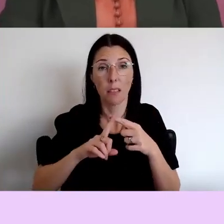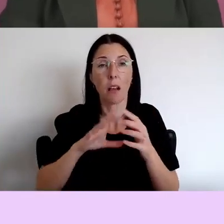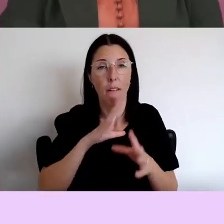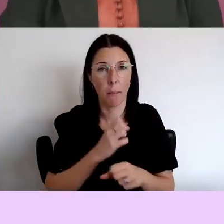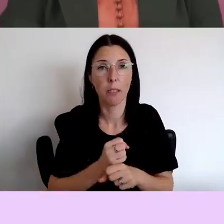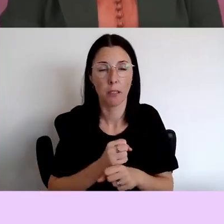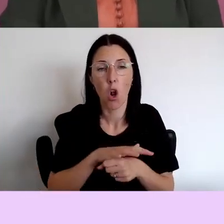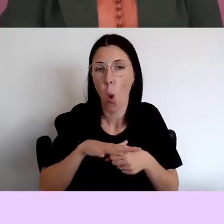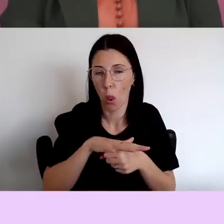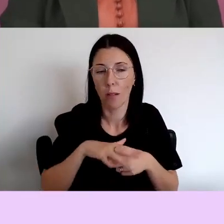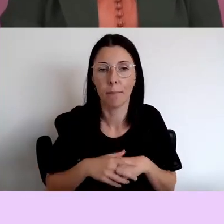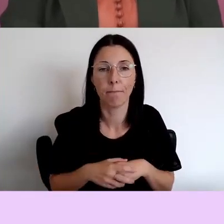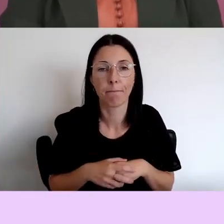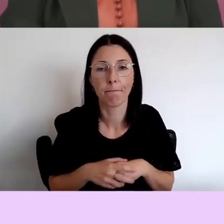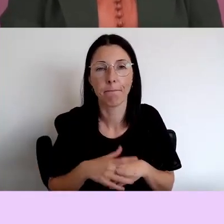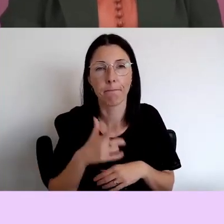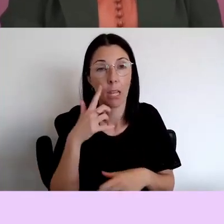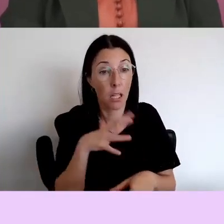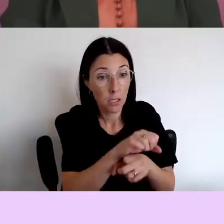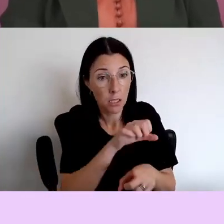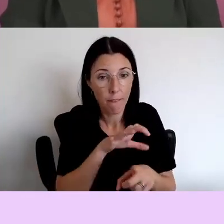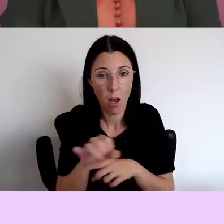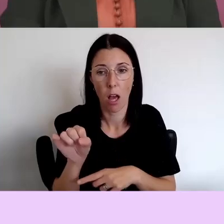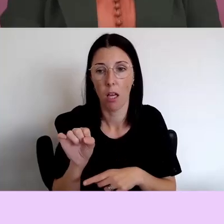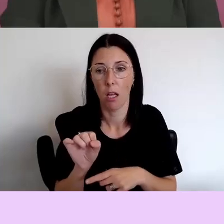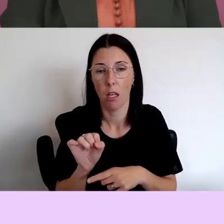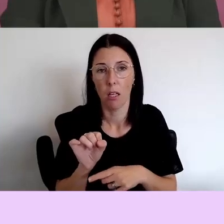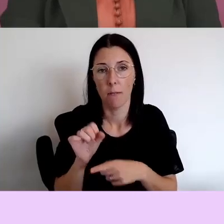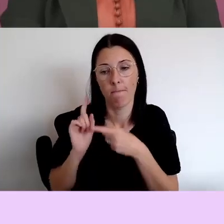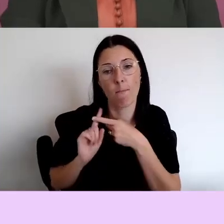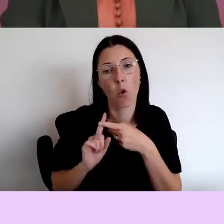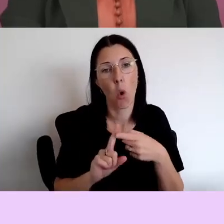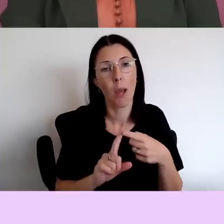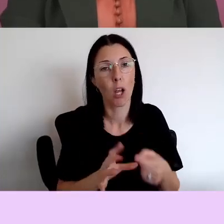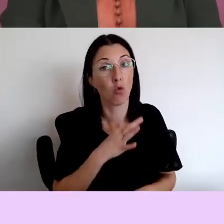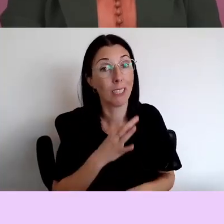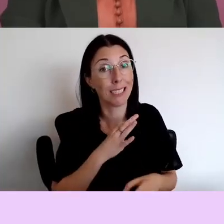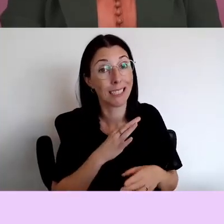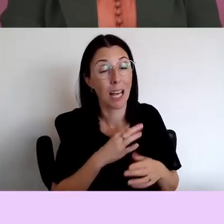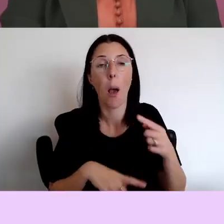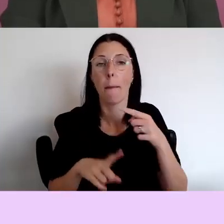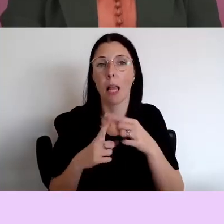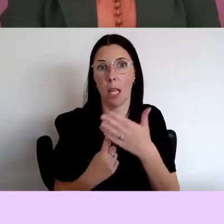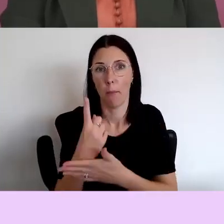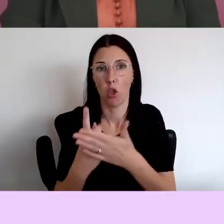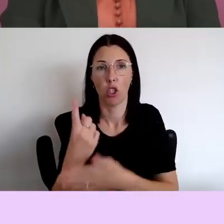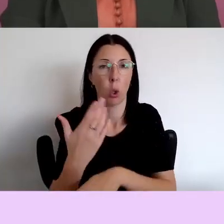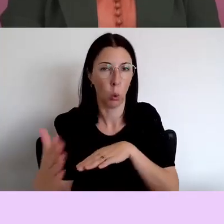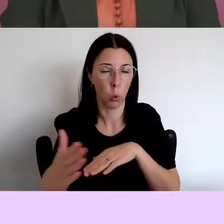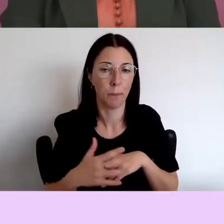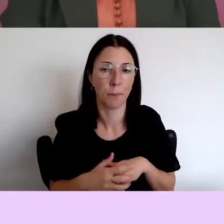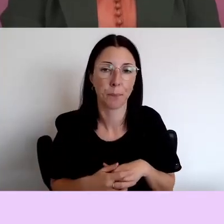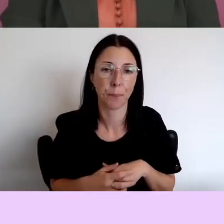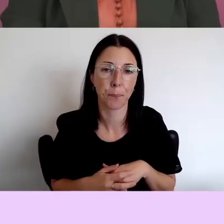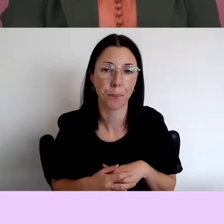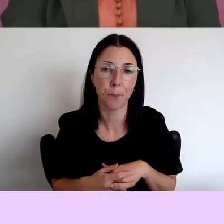to identify enduring and emerging corruption risks in Victoria and involved reviewing current and